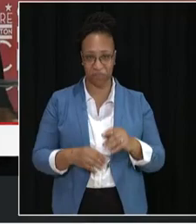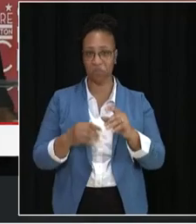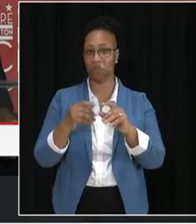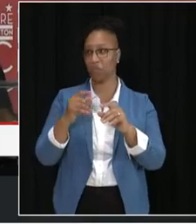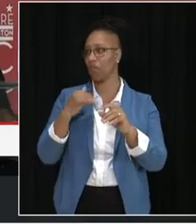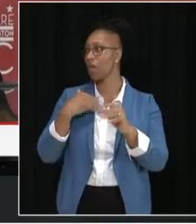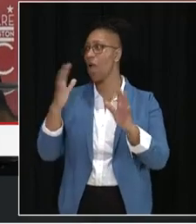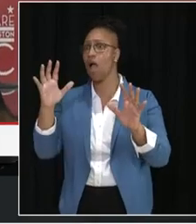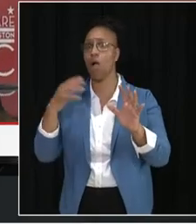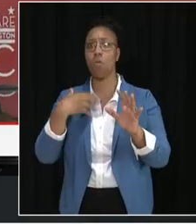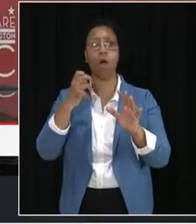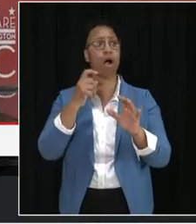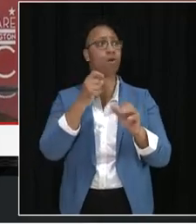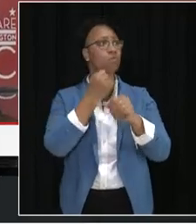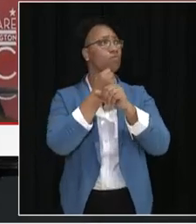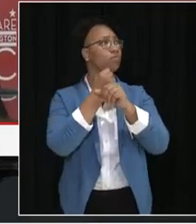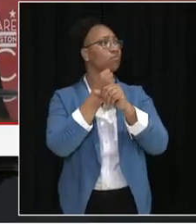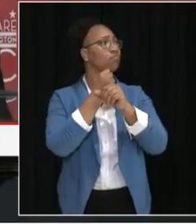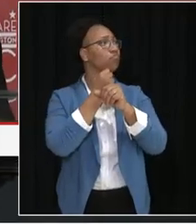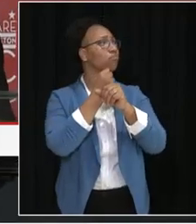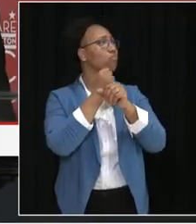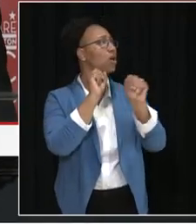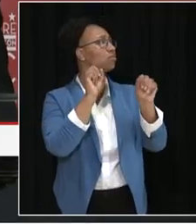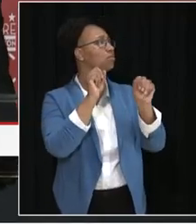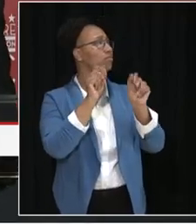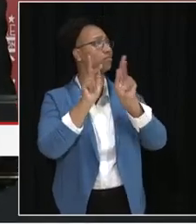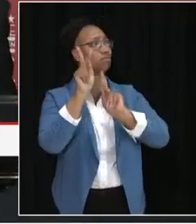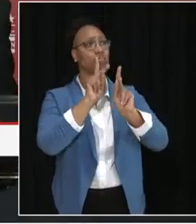hand all across the room.